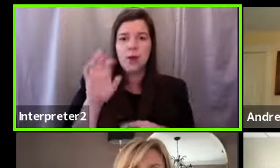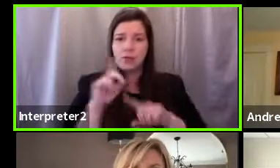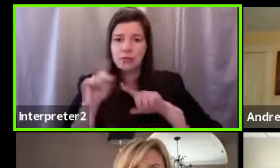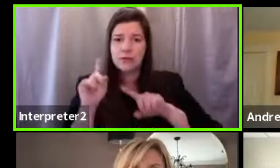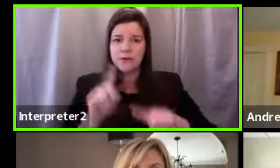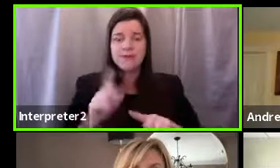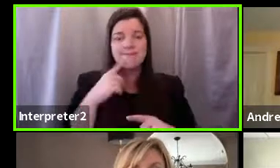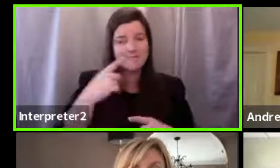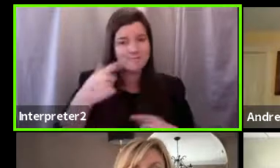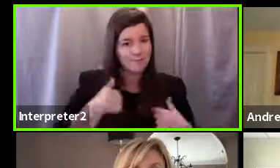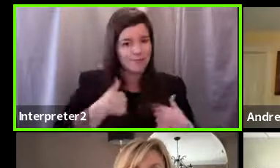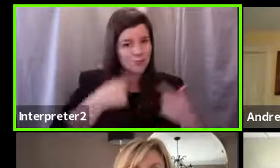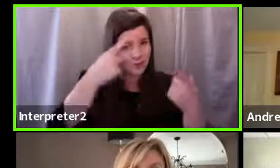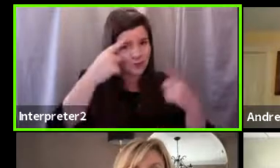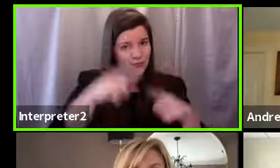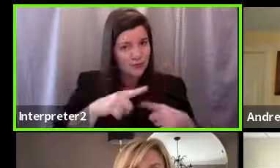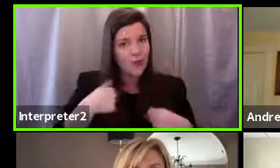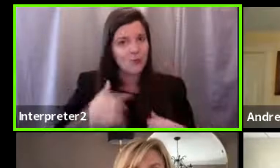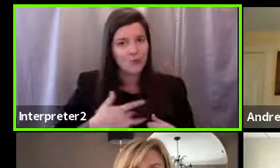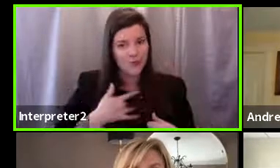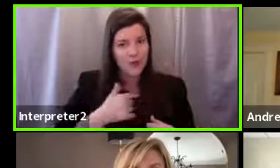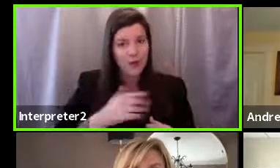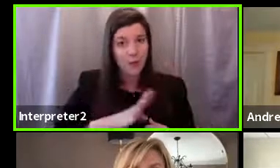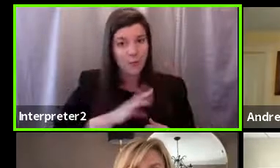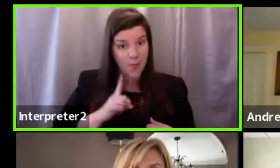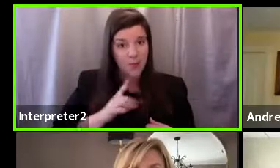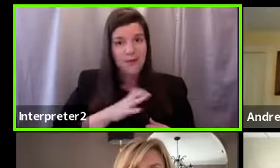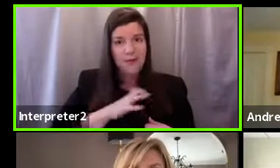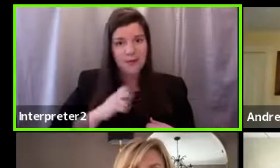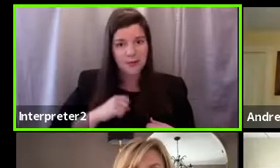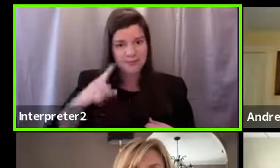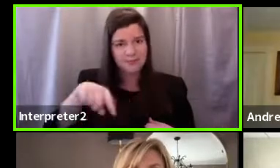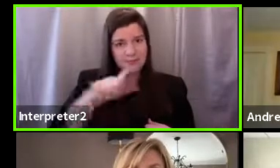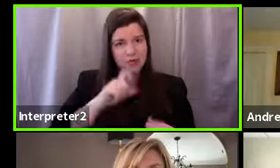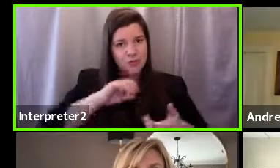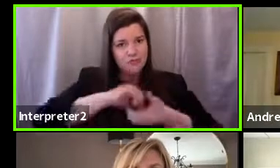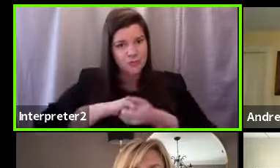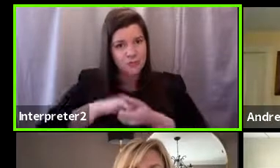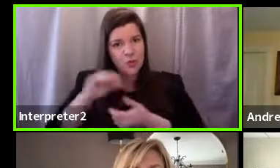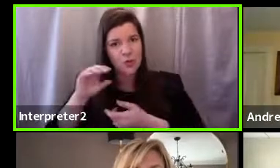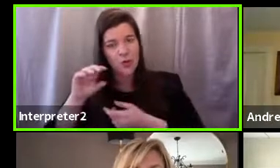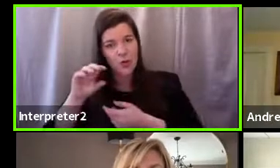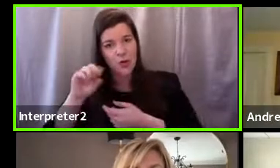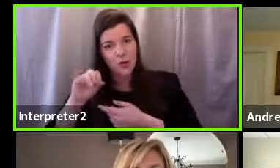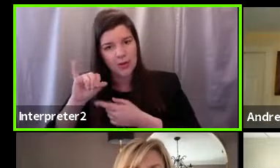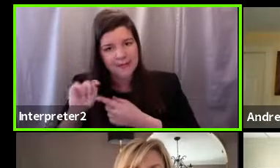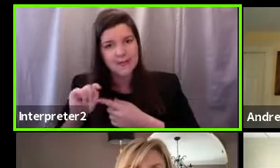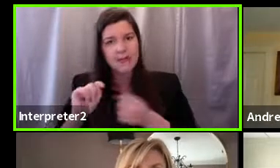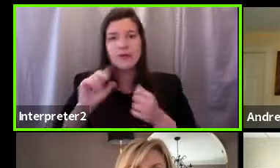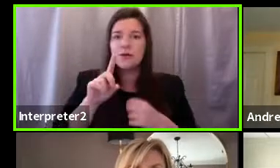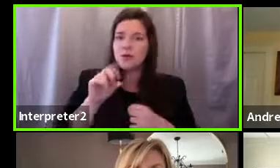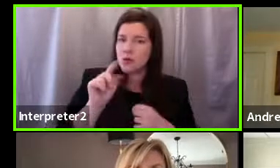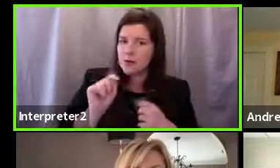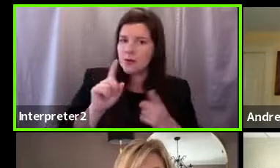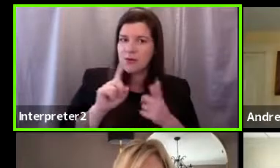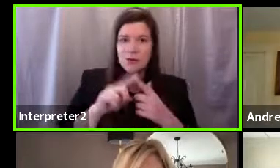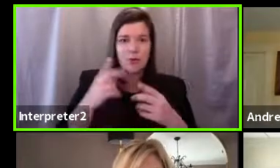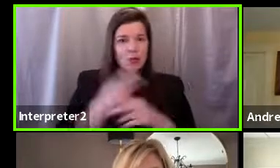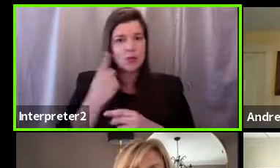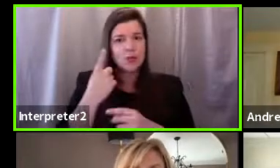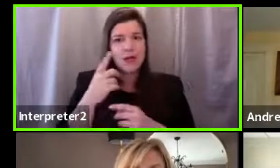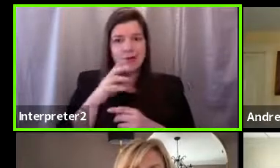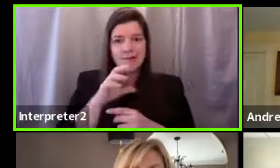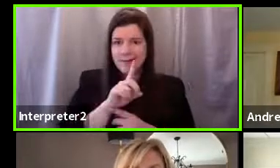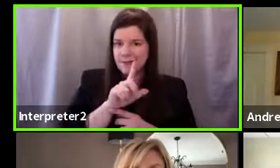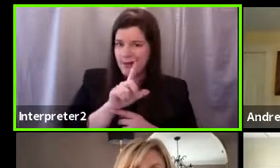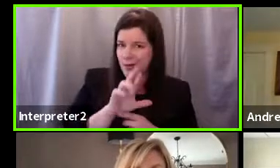should be collaborating with OET and with DoIT to use the one-stop portal that